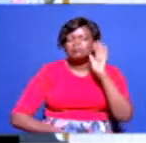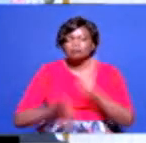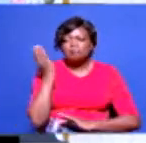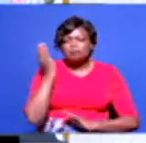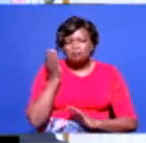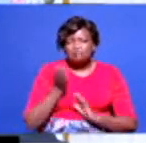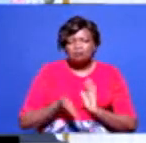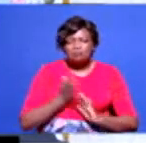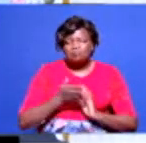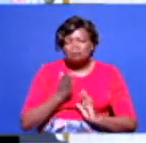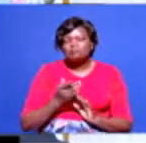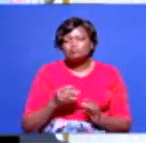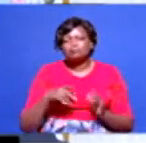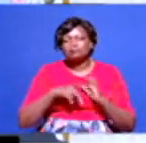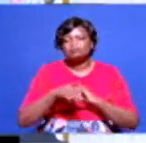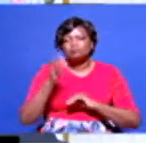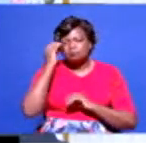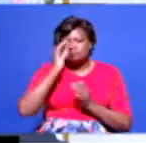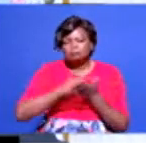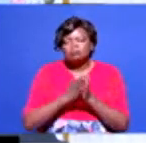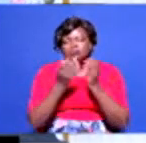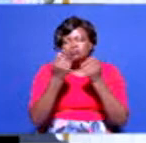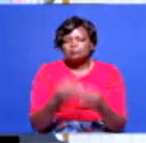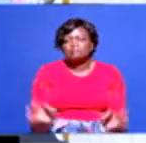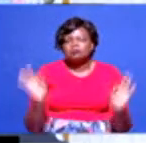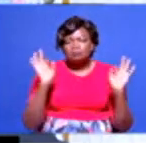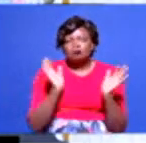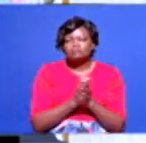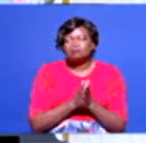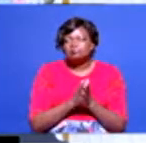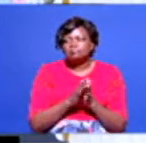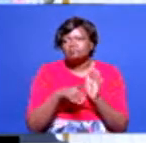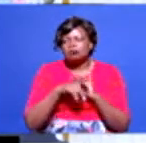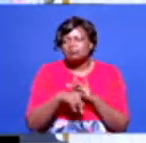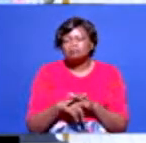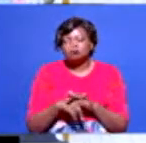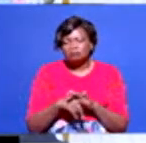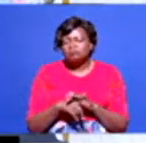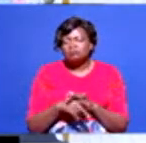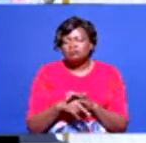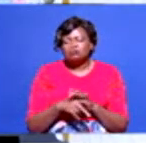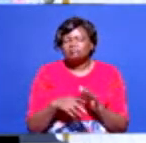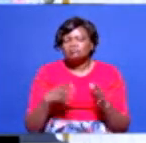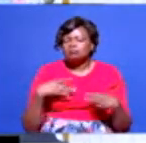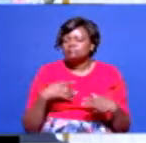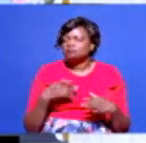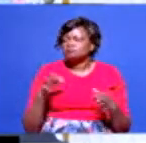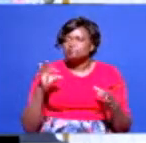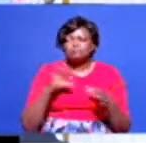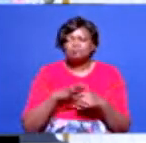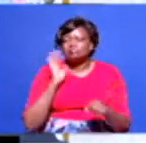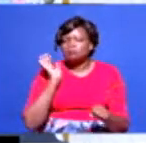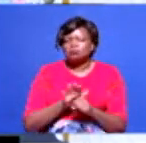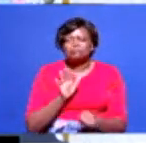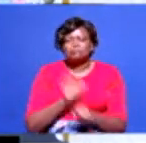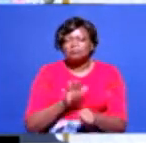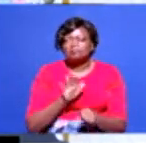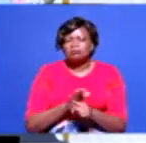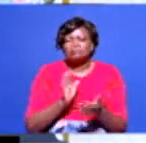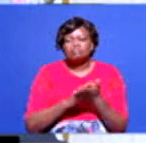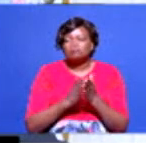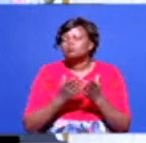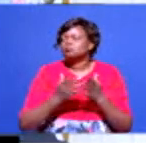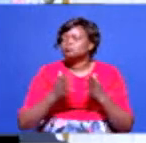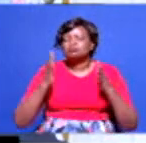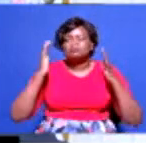primary education became free, and primary enrollment became almost universal. He expanded,